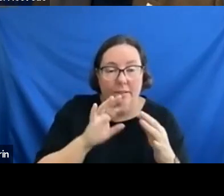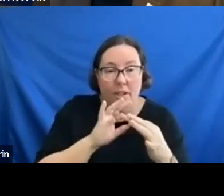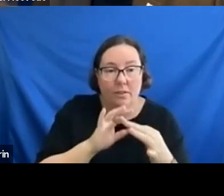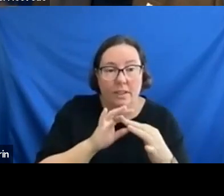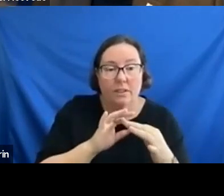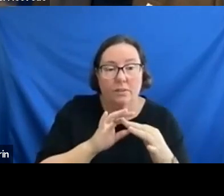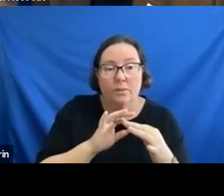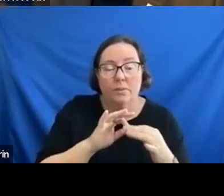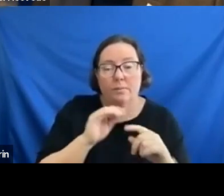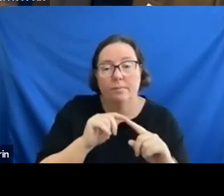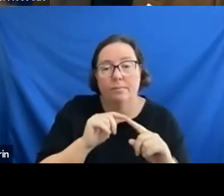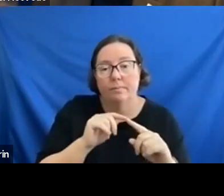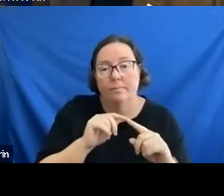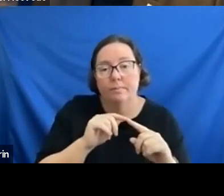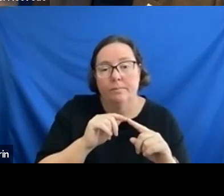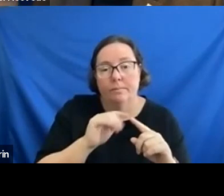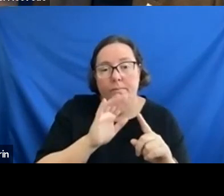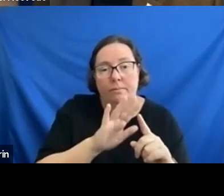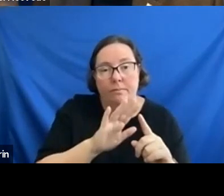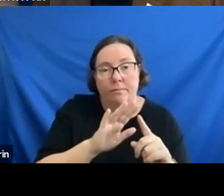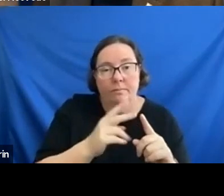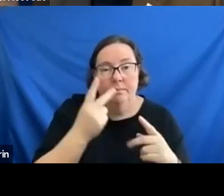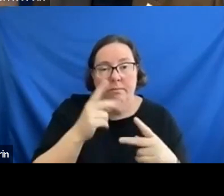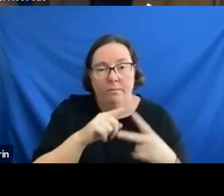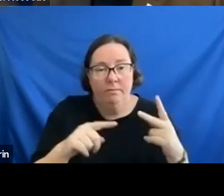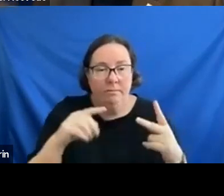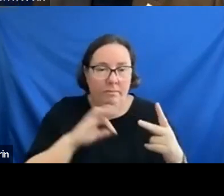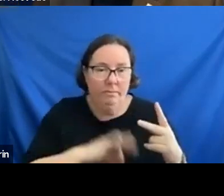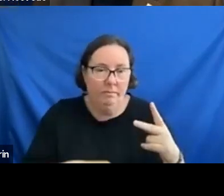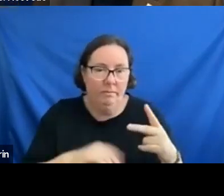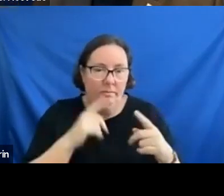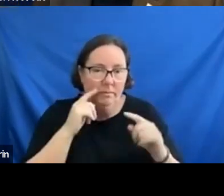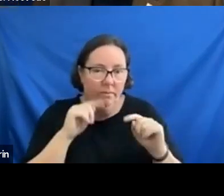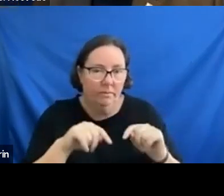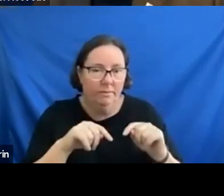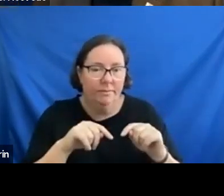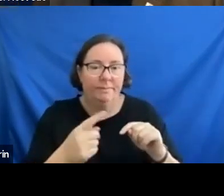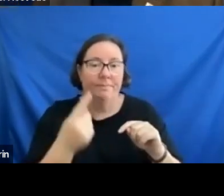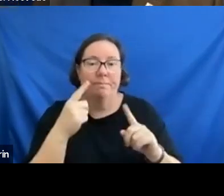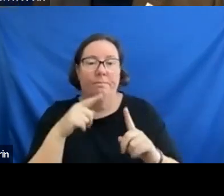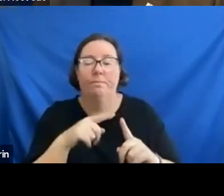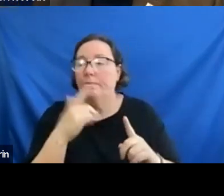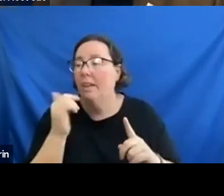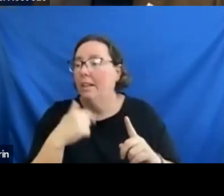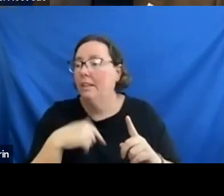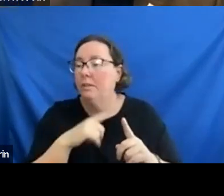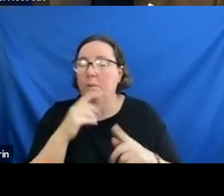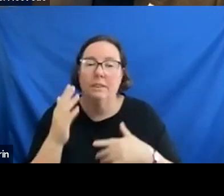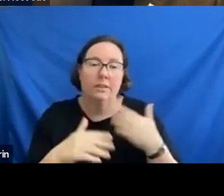respect to your two primary takeaways. One, as we